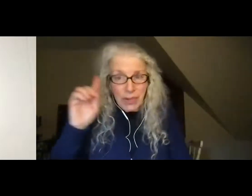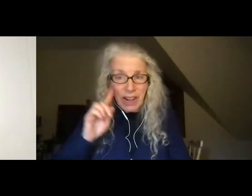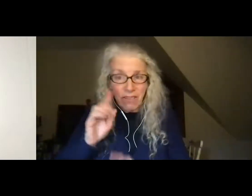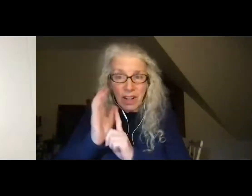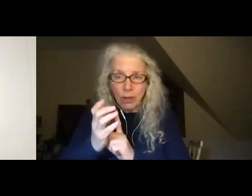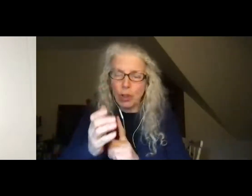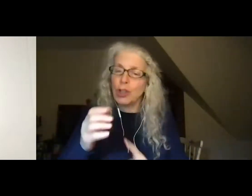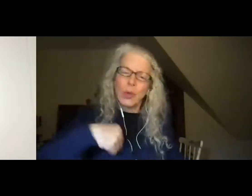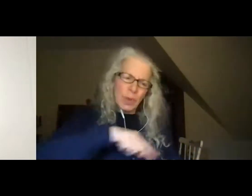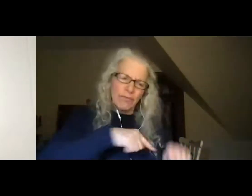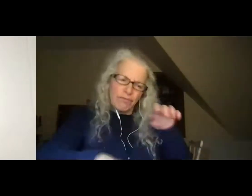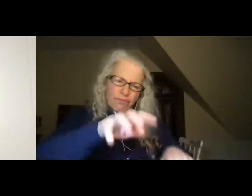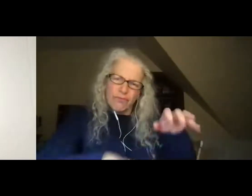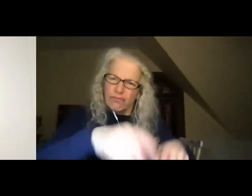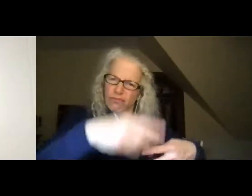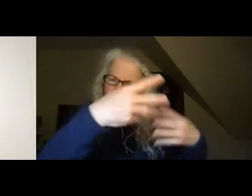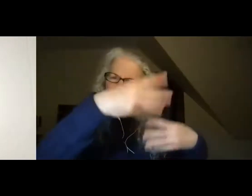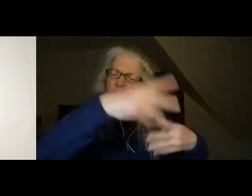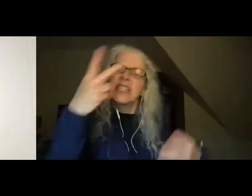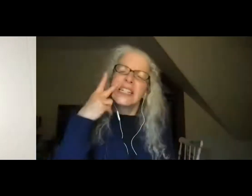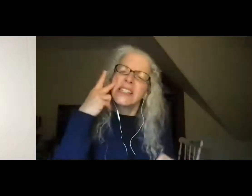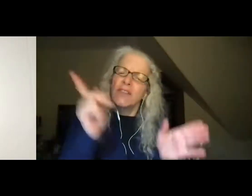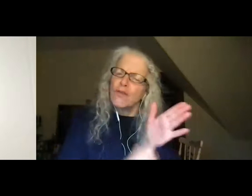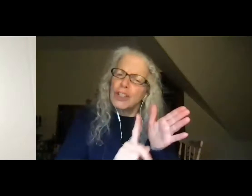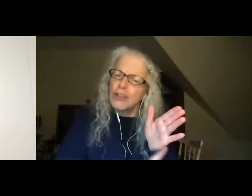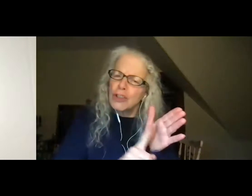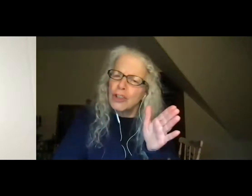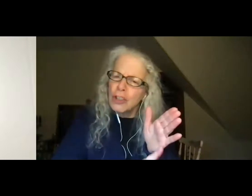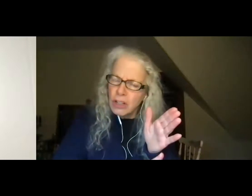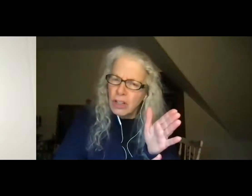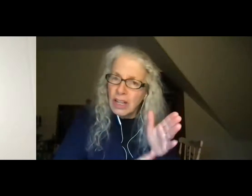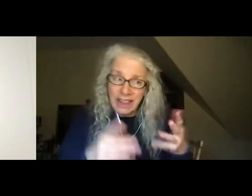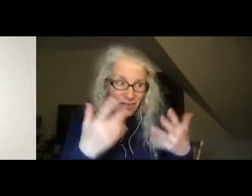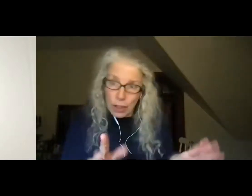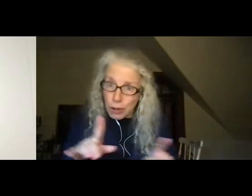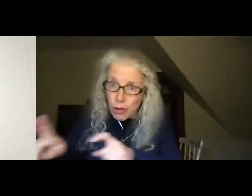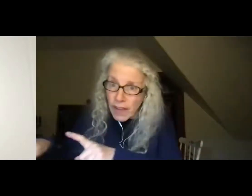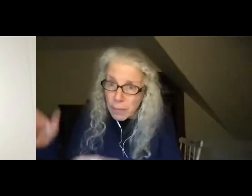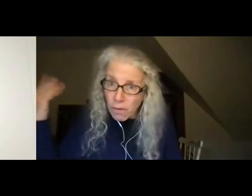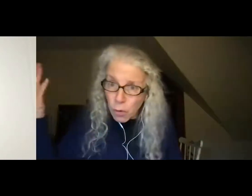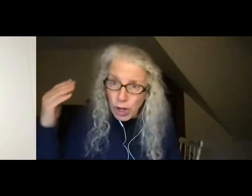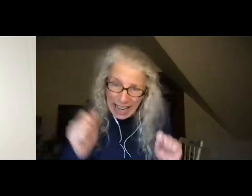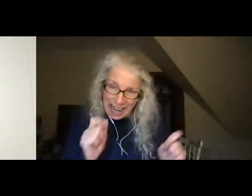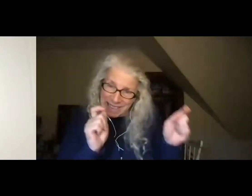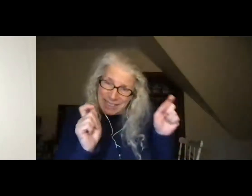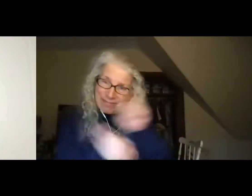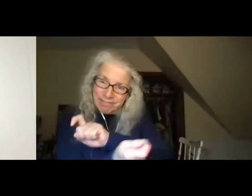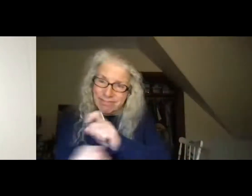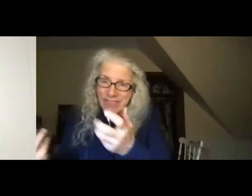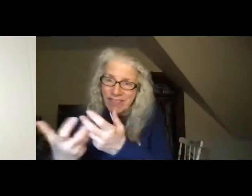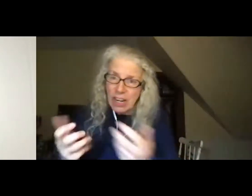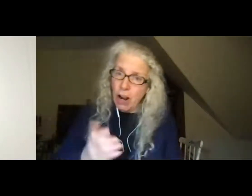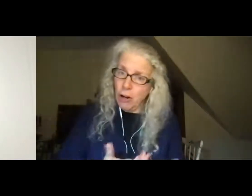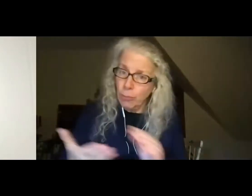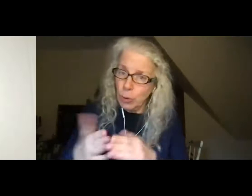Basically, we looked for research to determine if a survey had already been done and if we could adopt one. That would